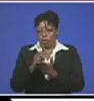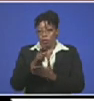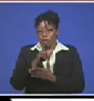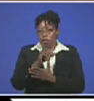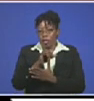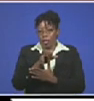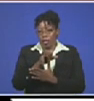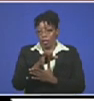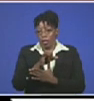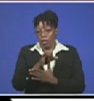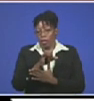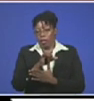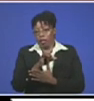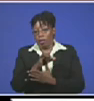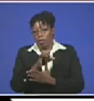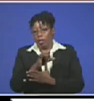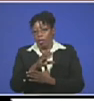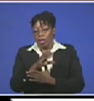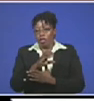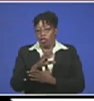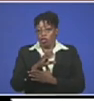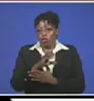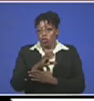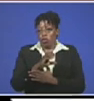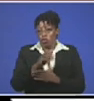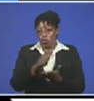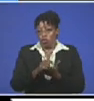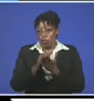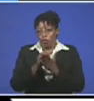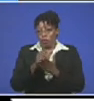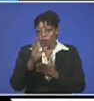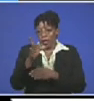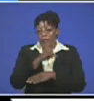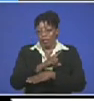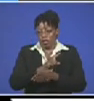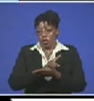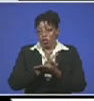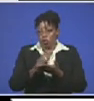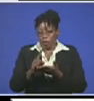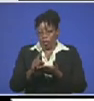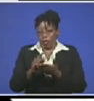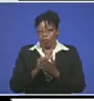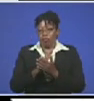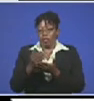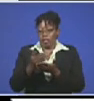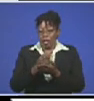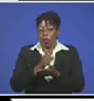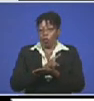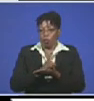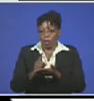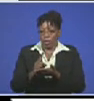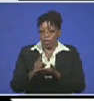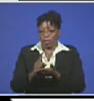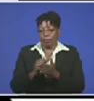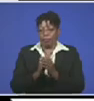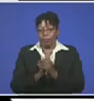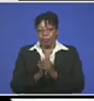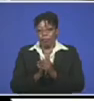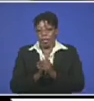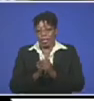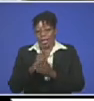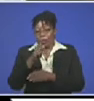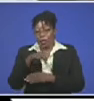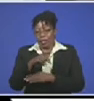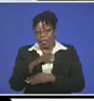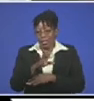were 5 days a week for 7 weeks. Mysteriously, prostate cancer is not hereditary in Bishop